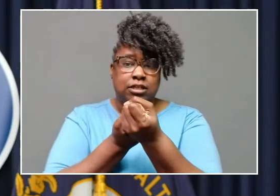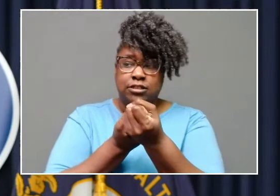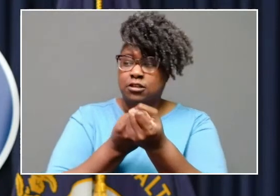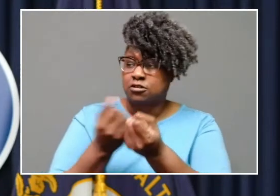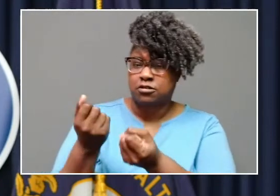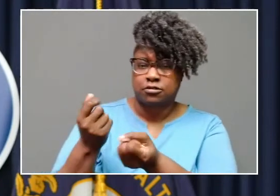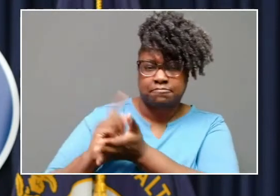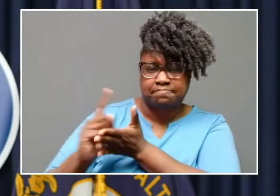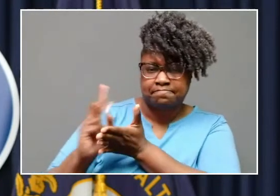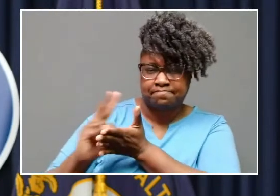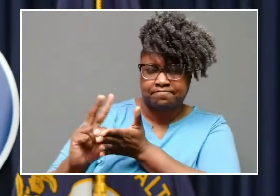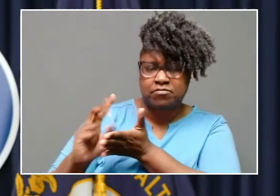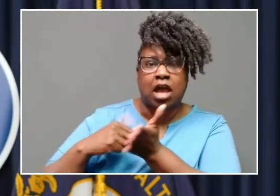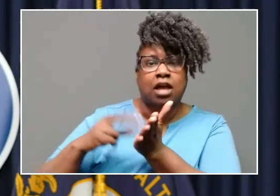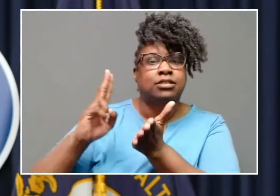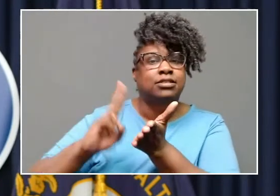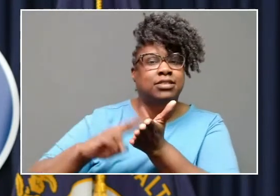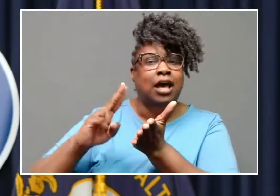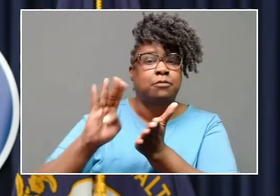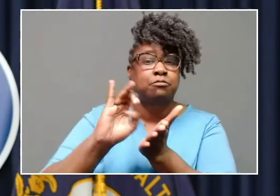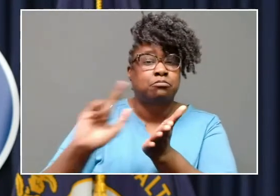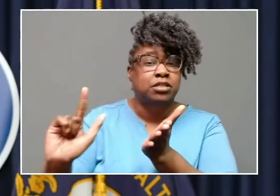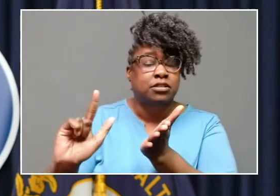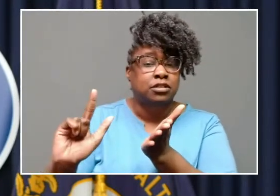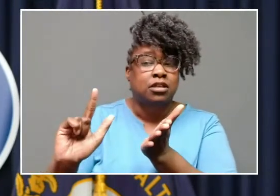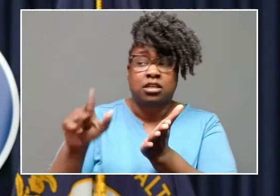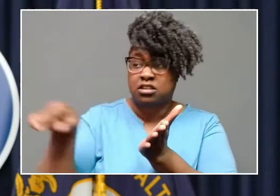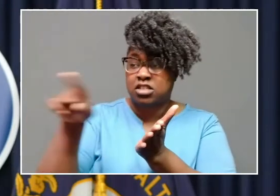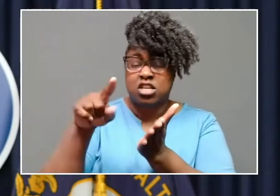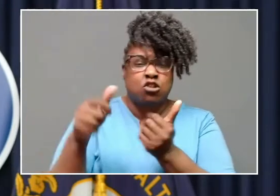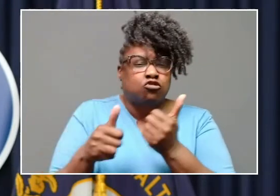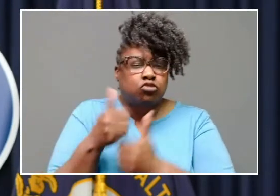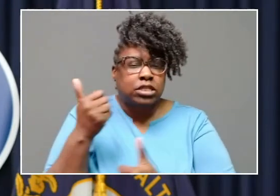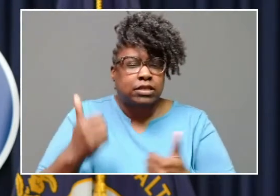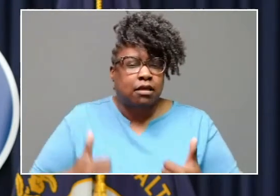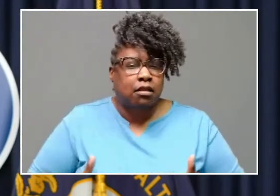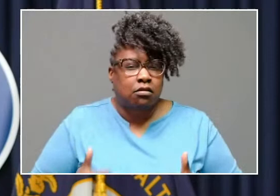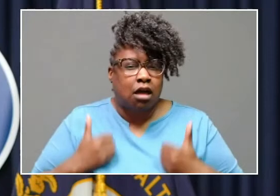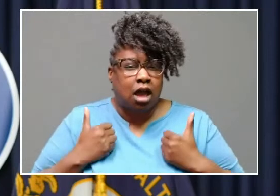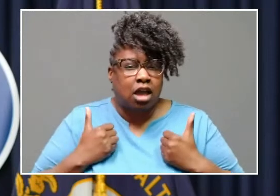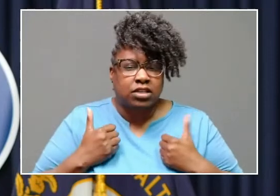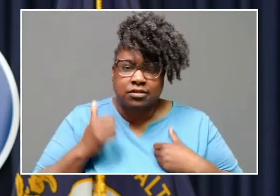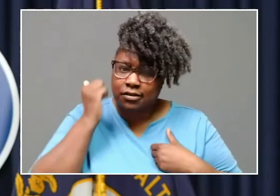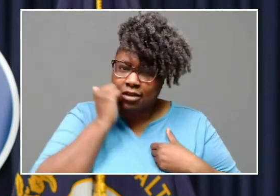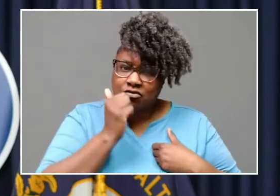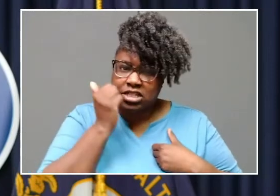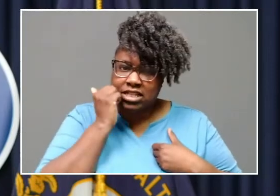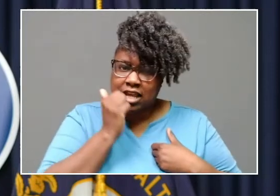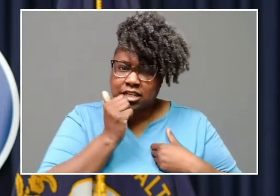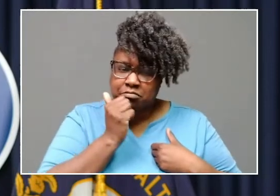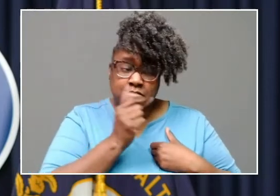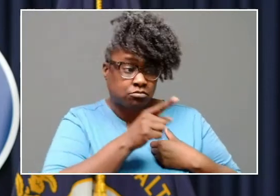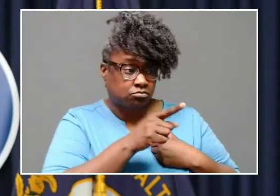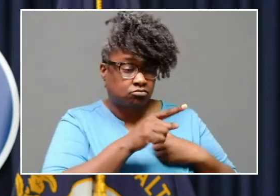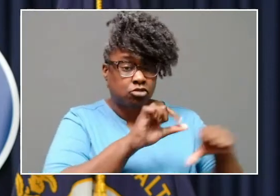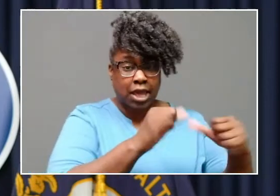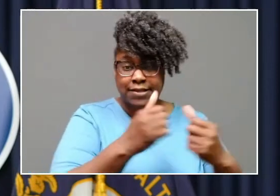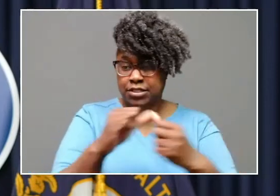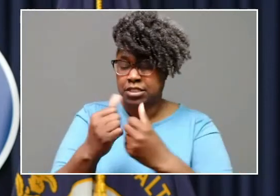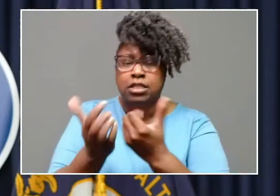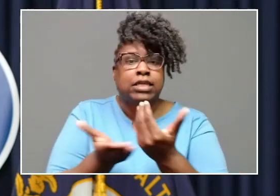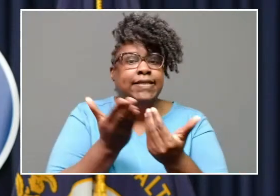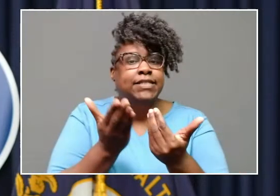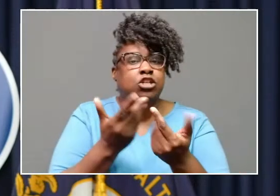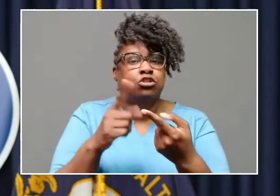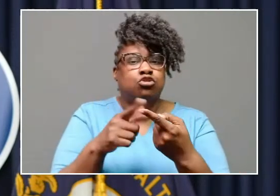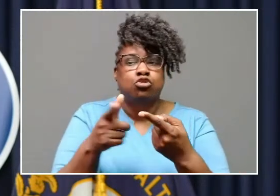that support our officers who risk their lives every day by making it easier for these agencies to recruit and create wellness